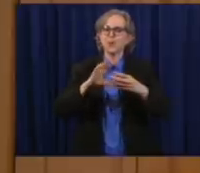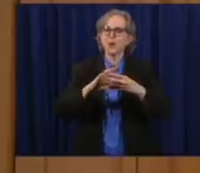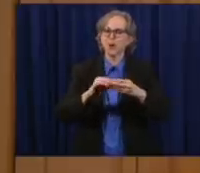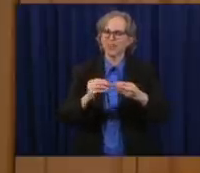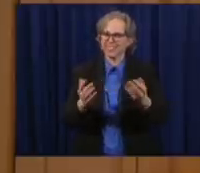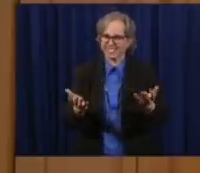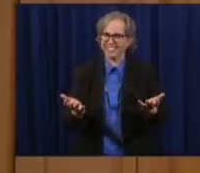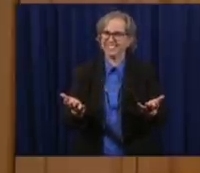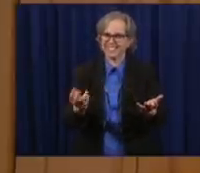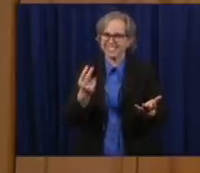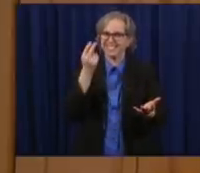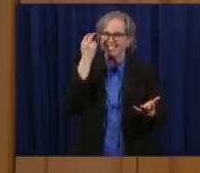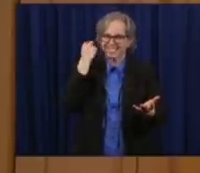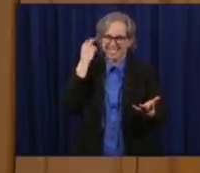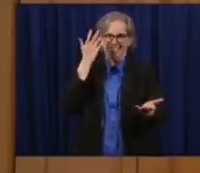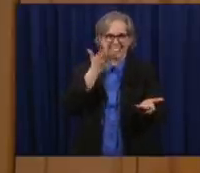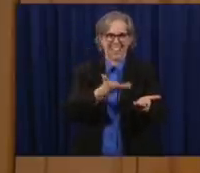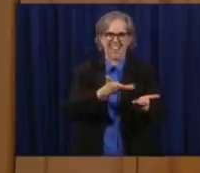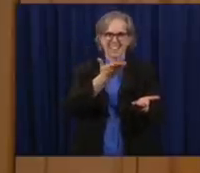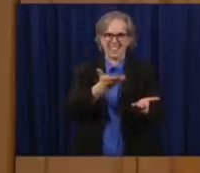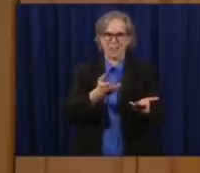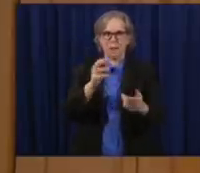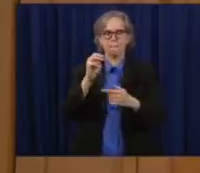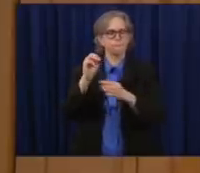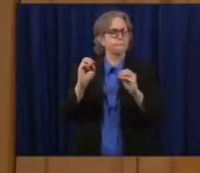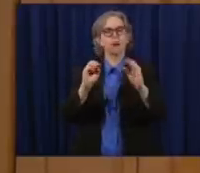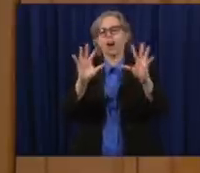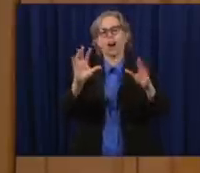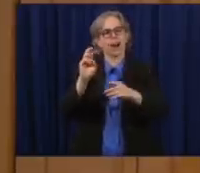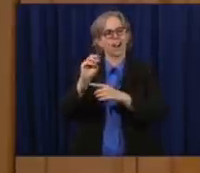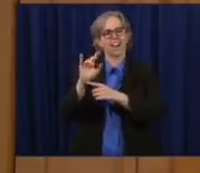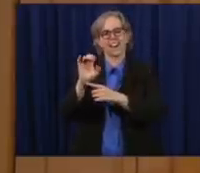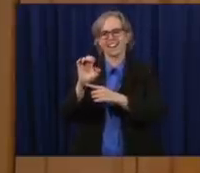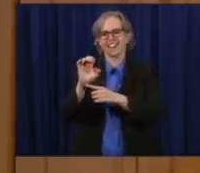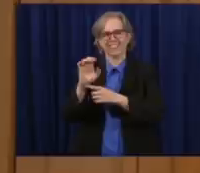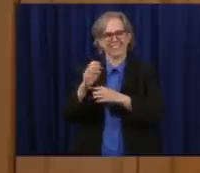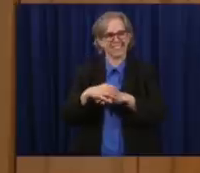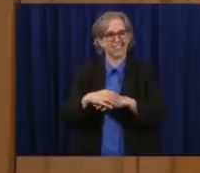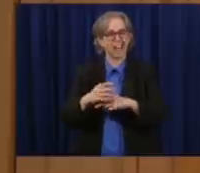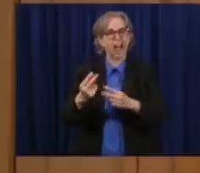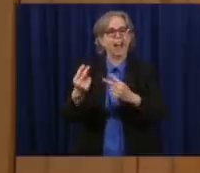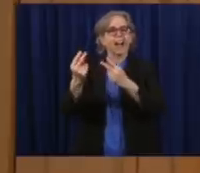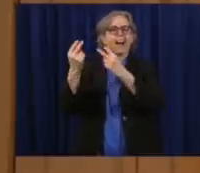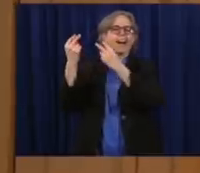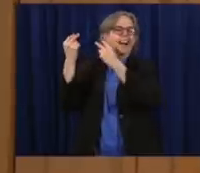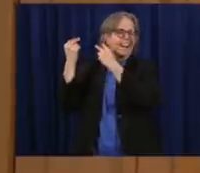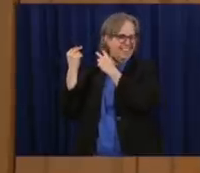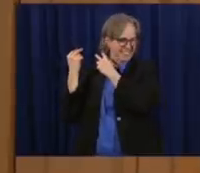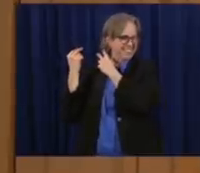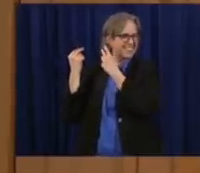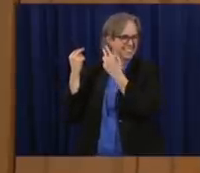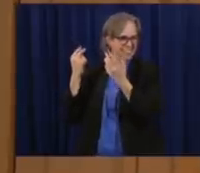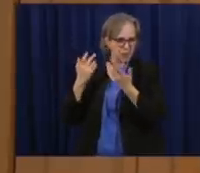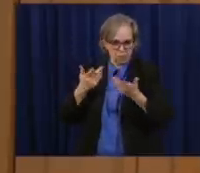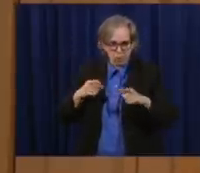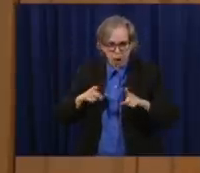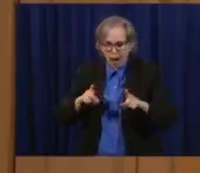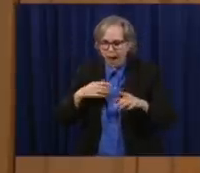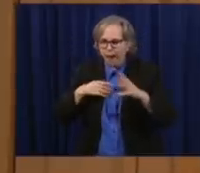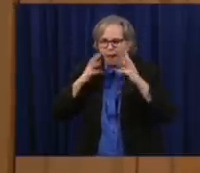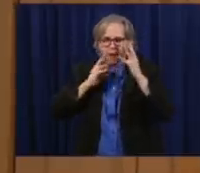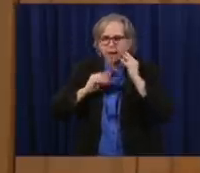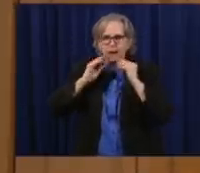of the miracle you see kind of more toward the end. But at the time, you don't know what it's all adding up to. It's not something